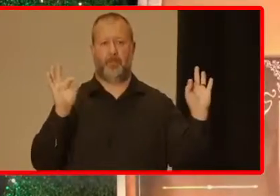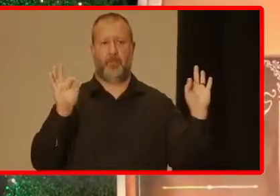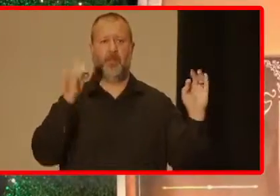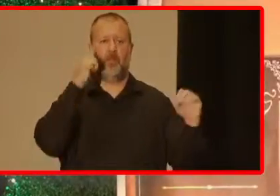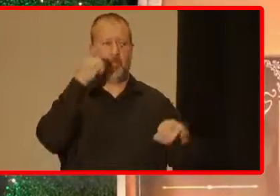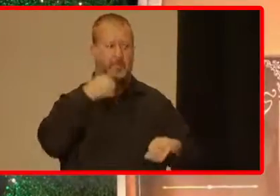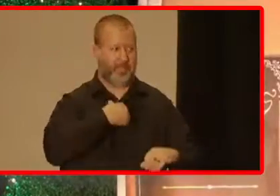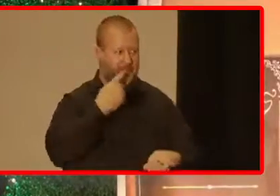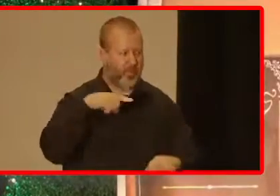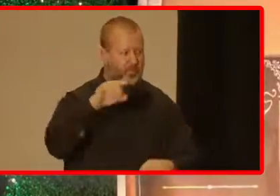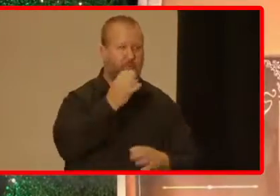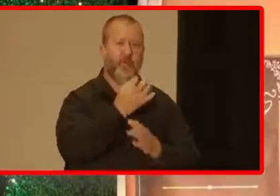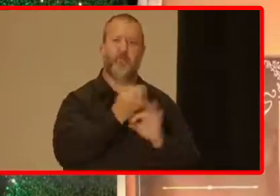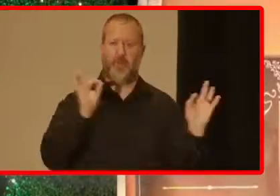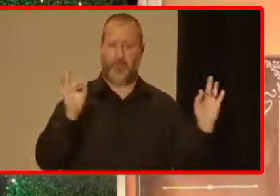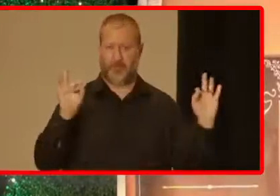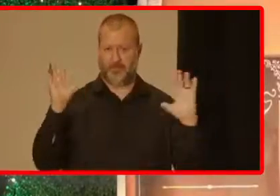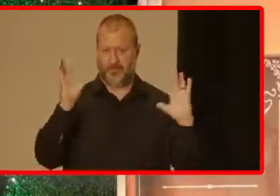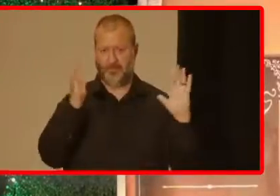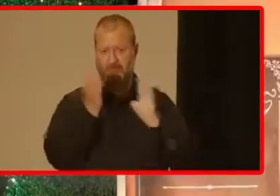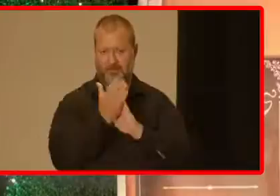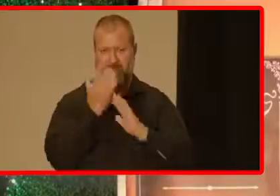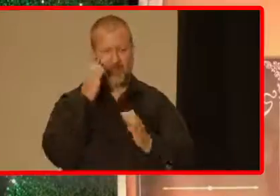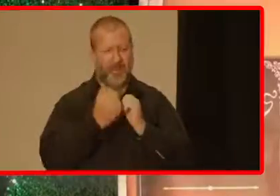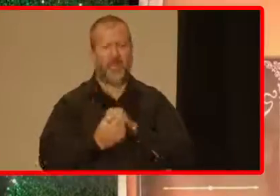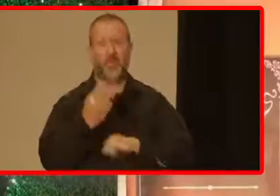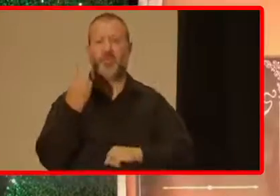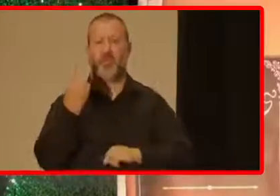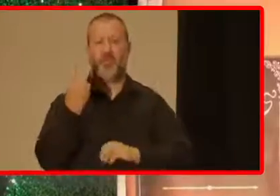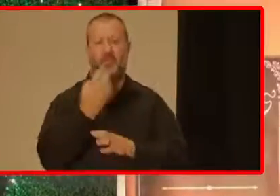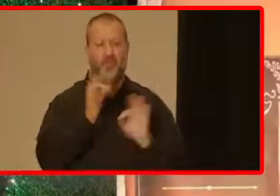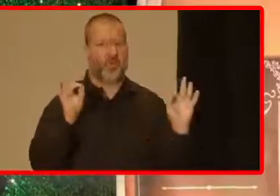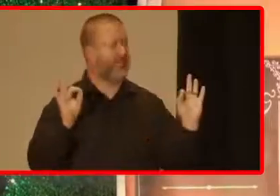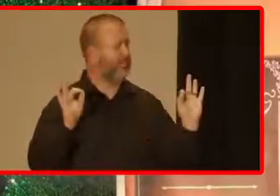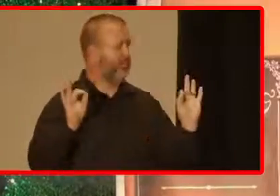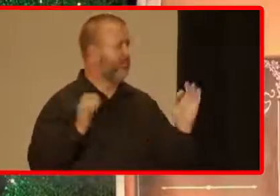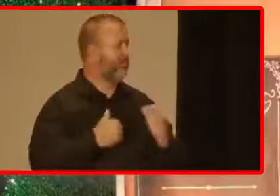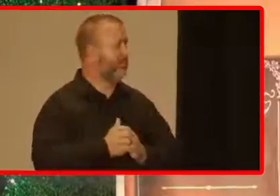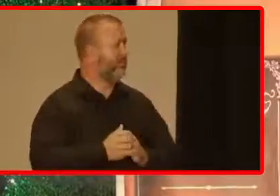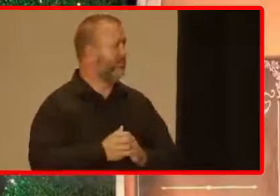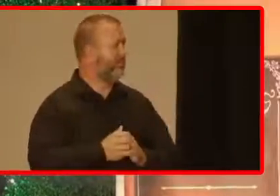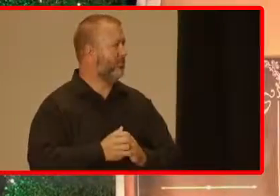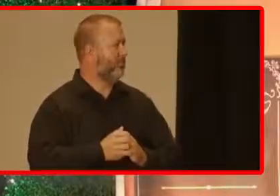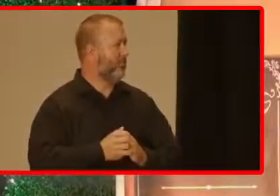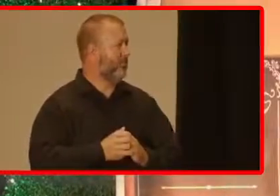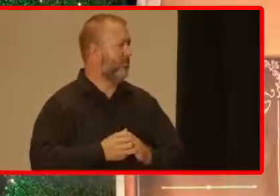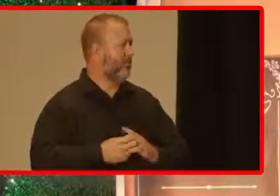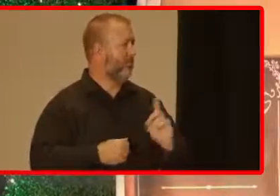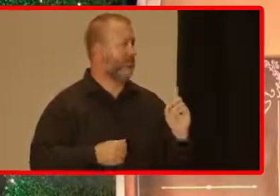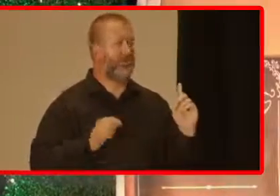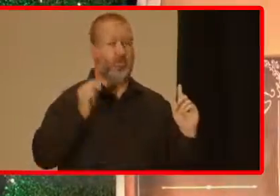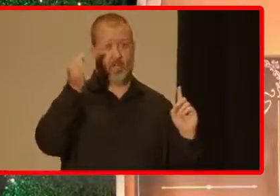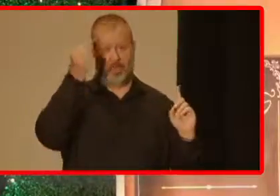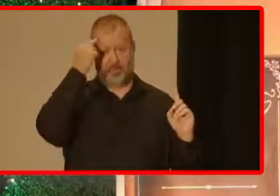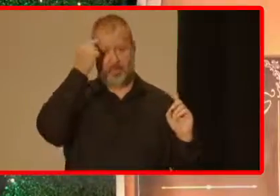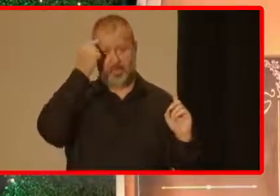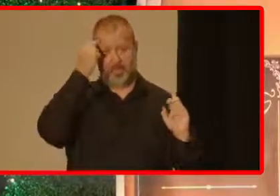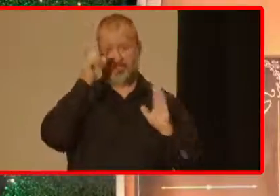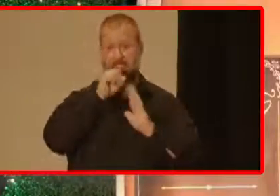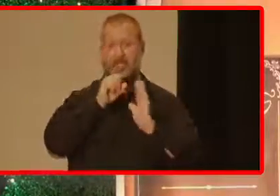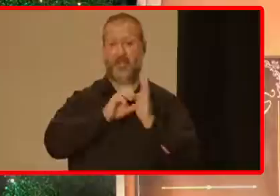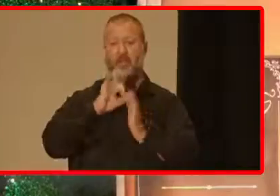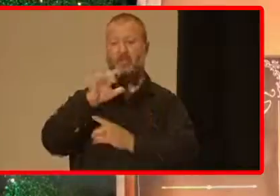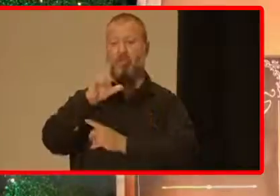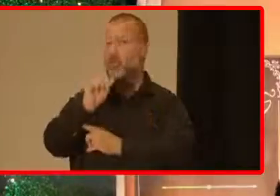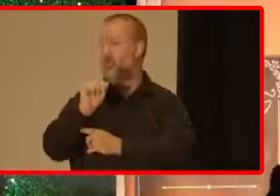me, freedom for you, freedom for everybody. Ladies and gentlemen, the governor of the state of